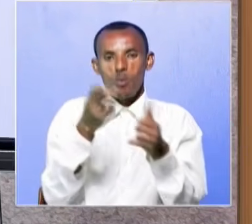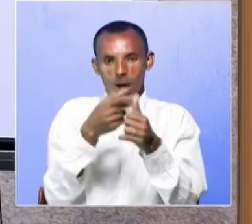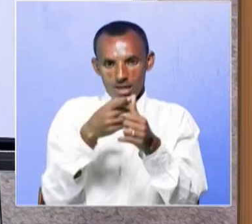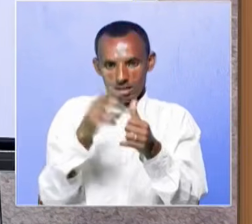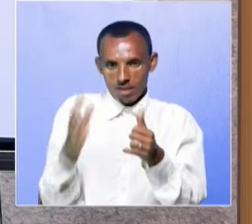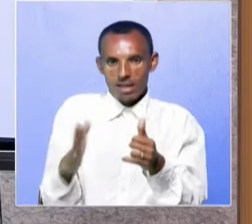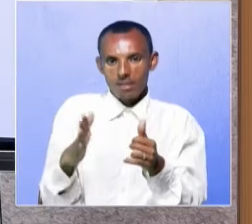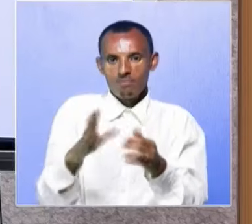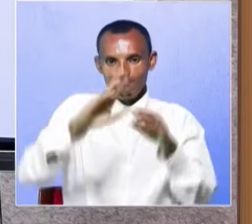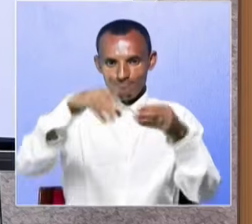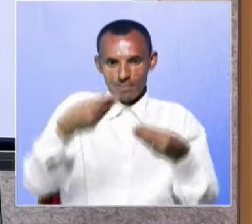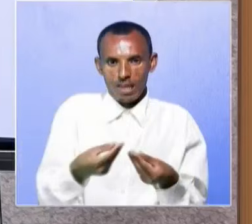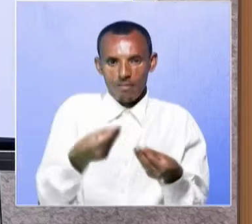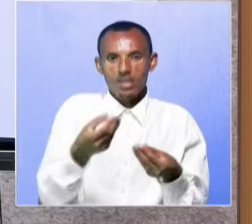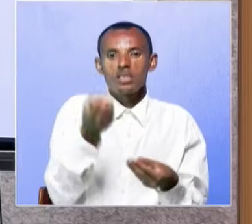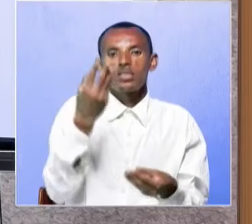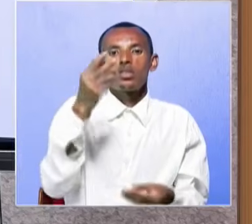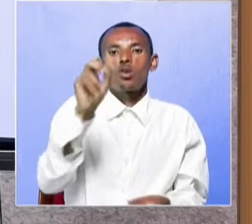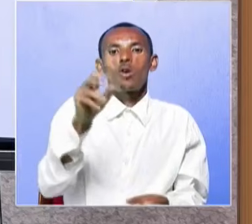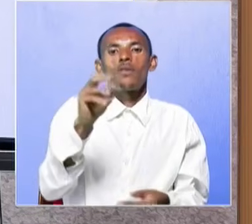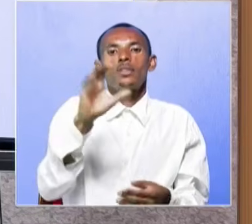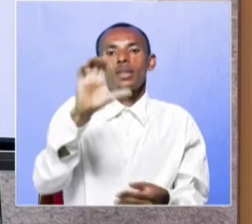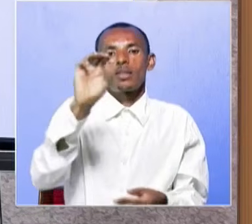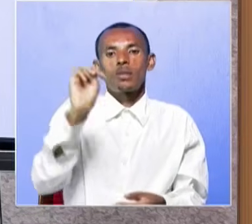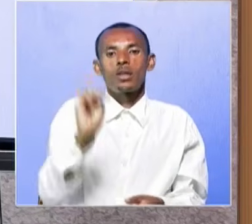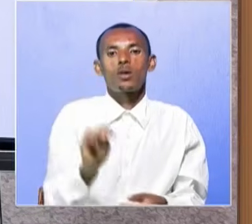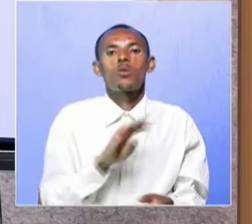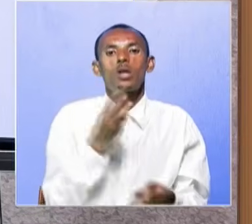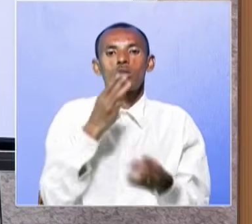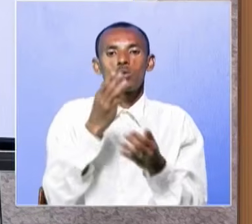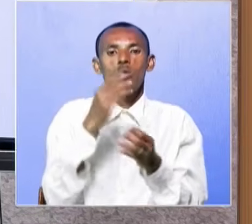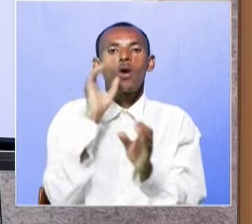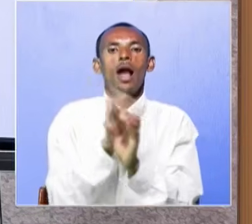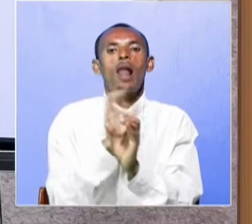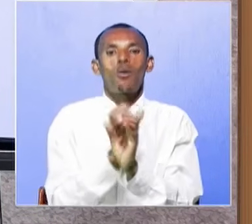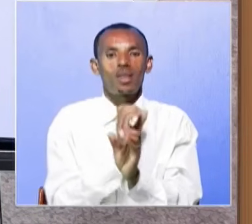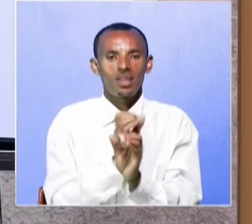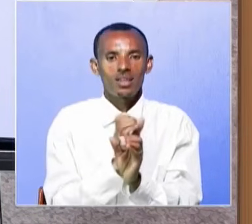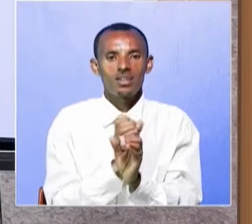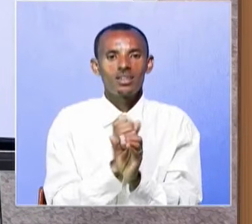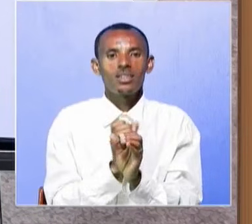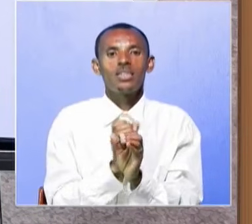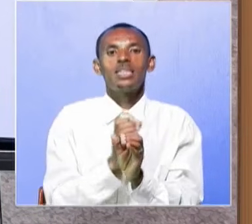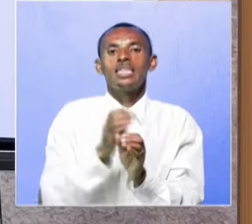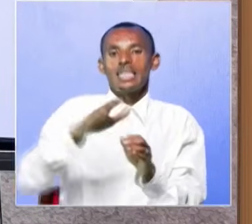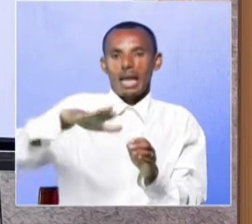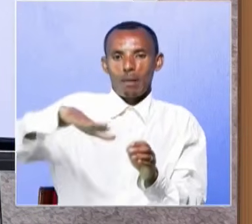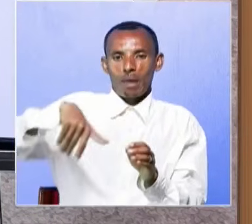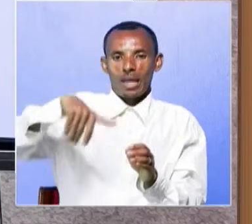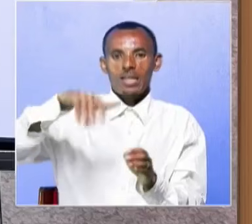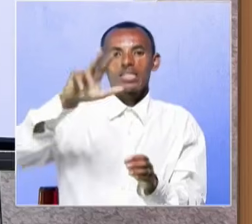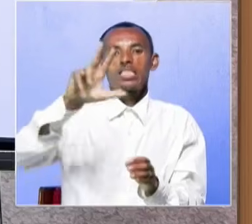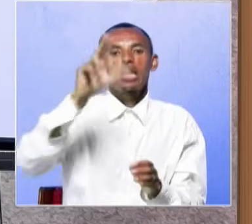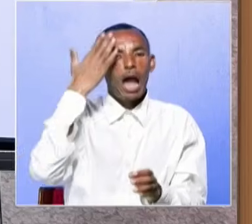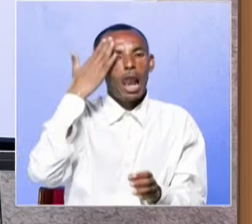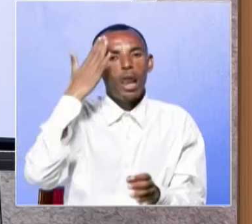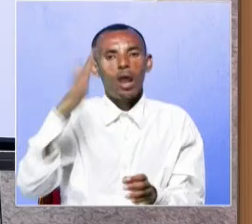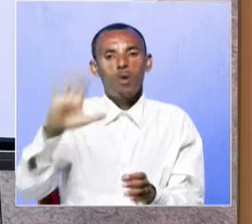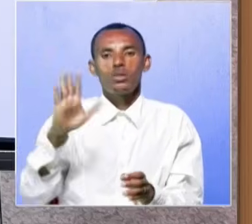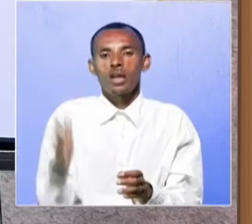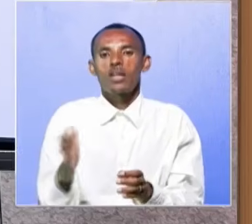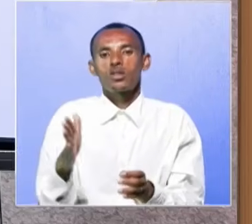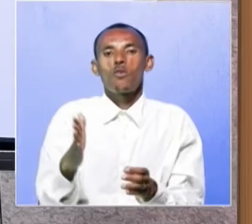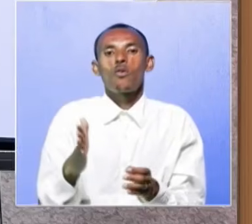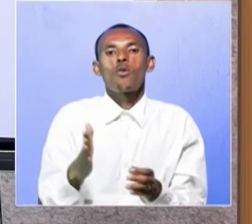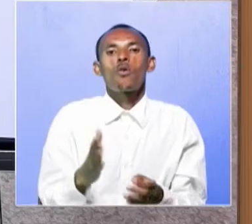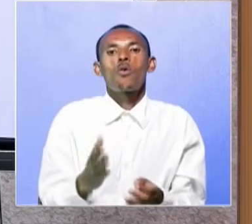given. The thing that we are going to do is we need to calculate the remaining 3 unknown sides of a